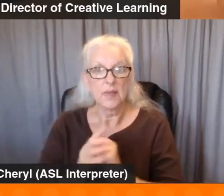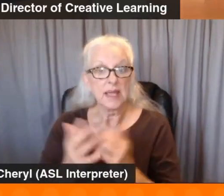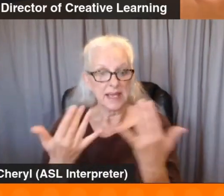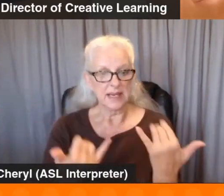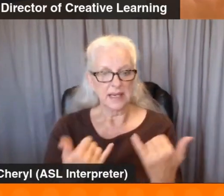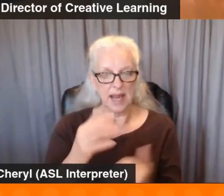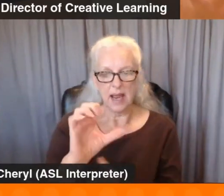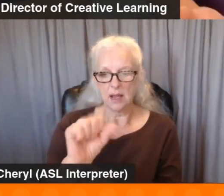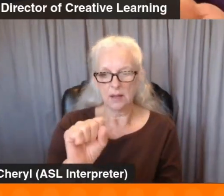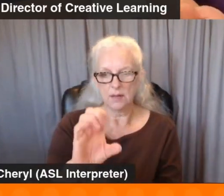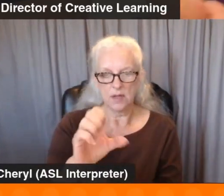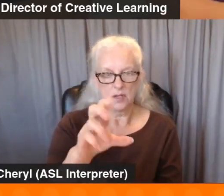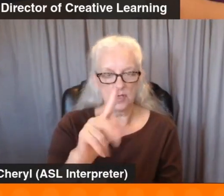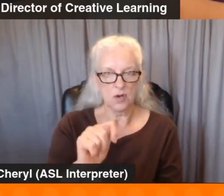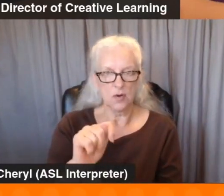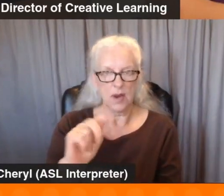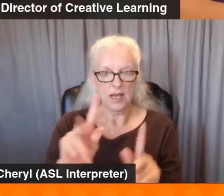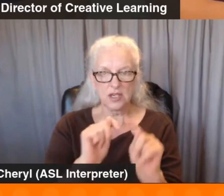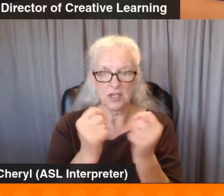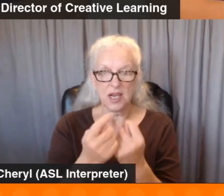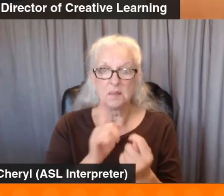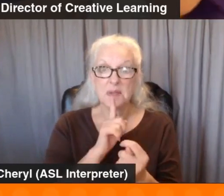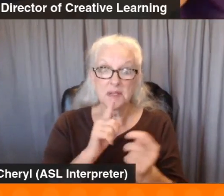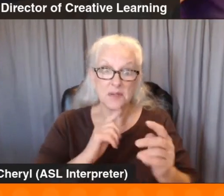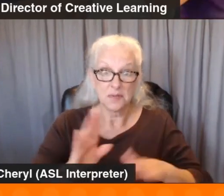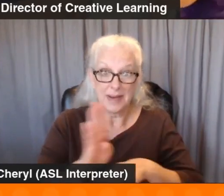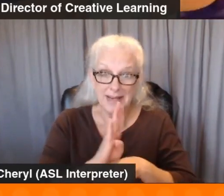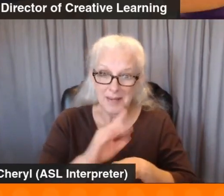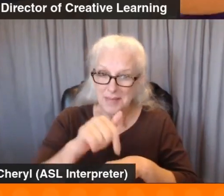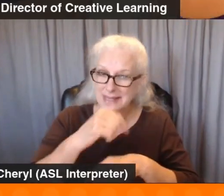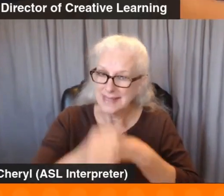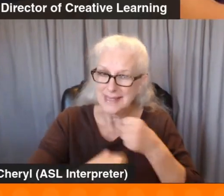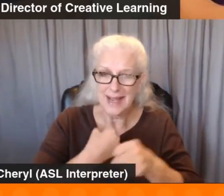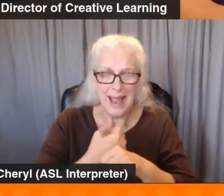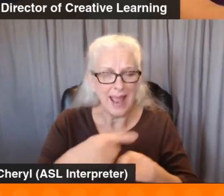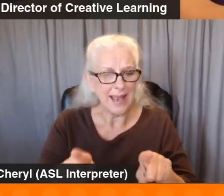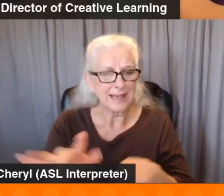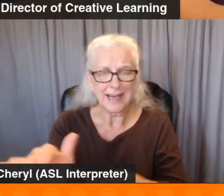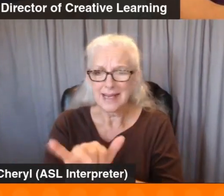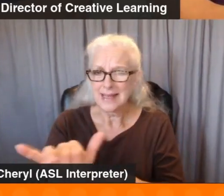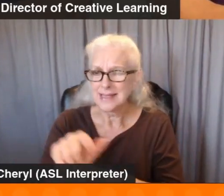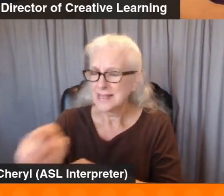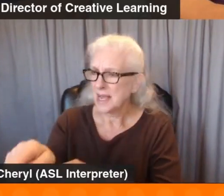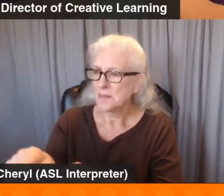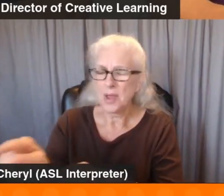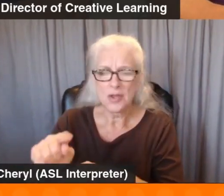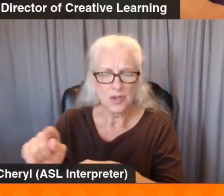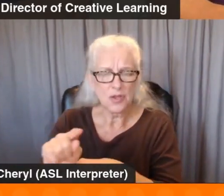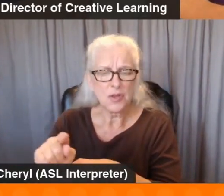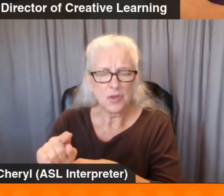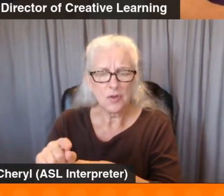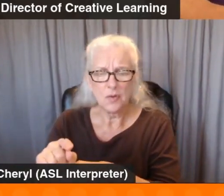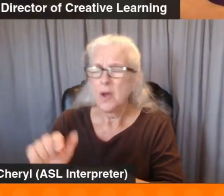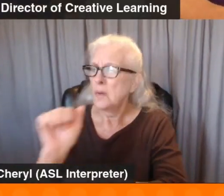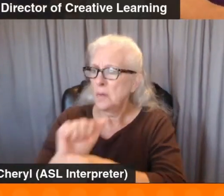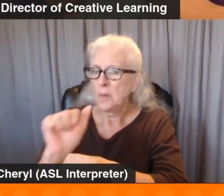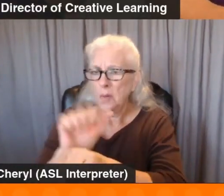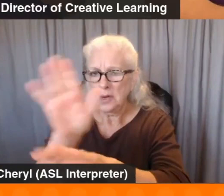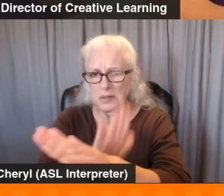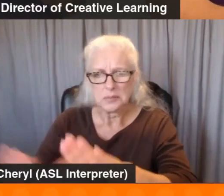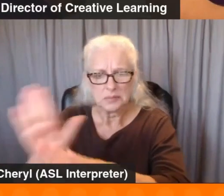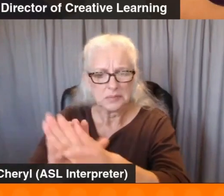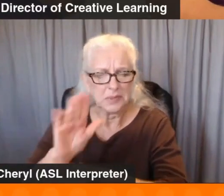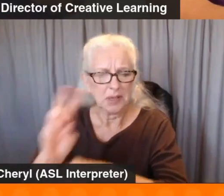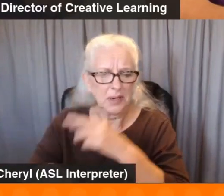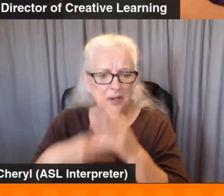team has been very busy this year, and you have also been very busy this year scratching around the world. When he